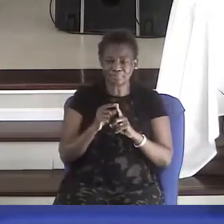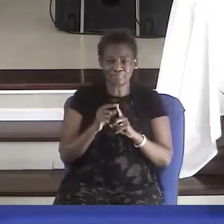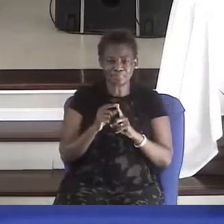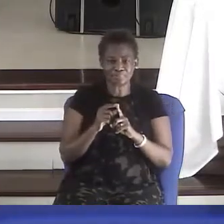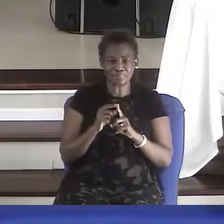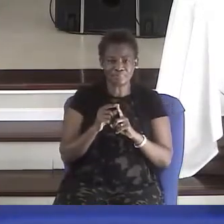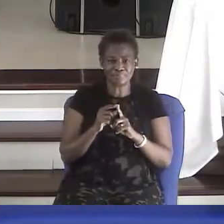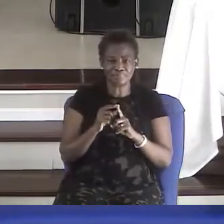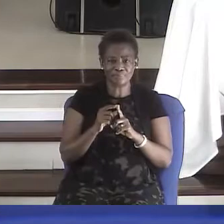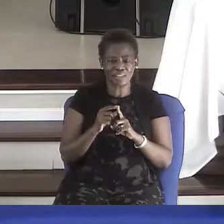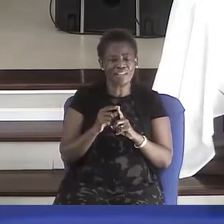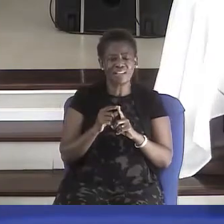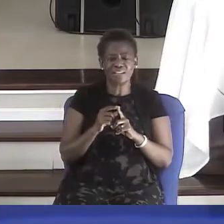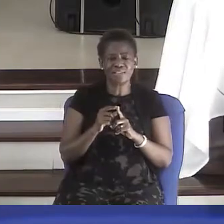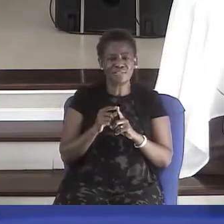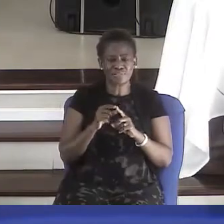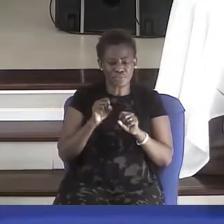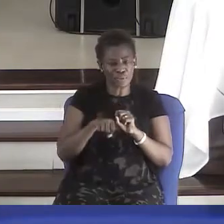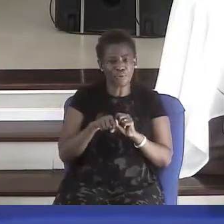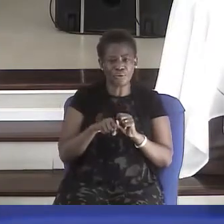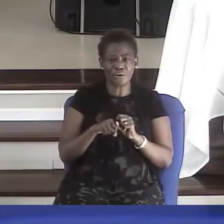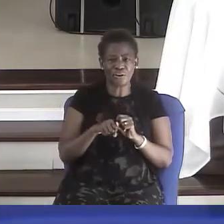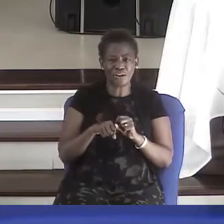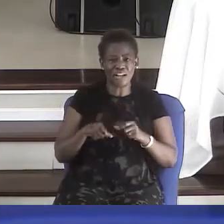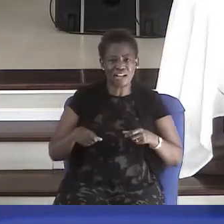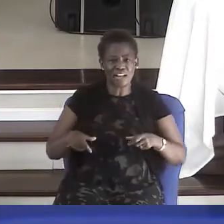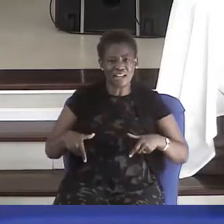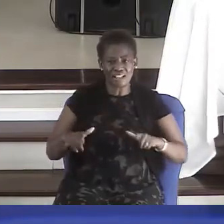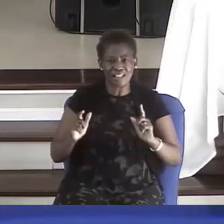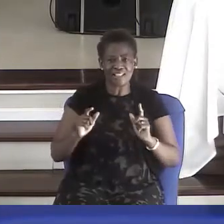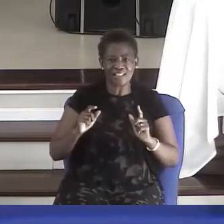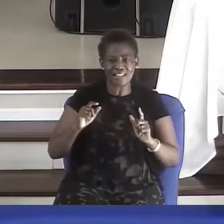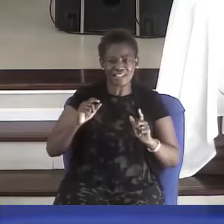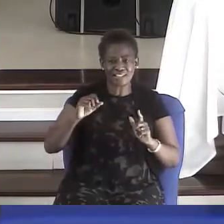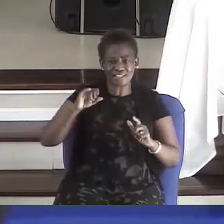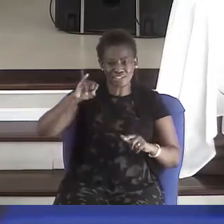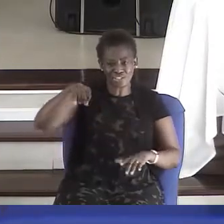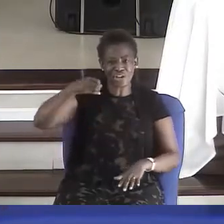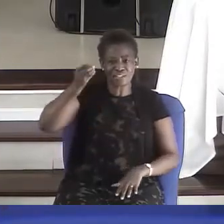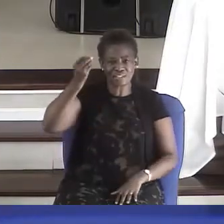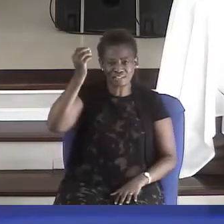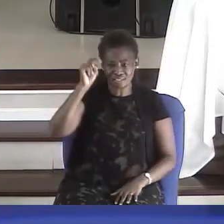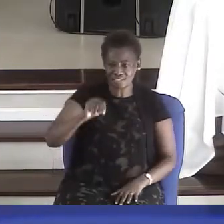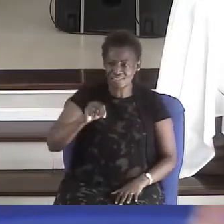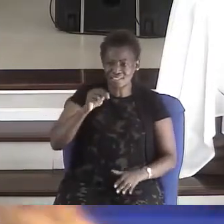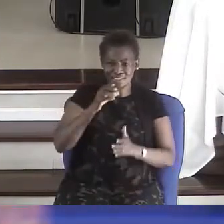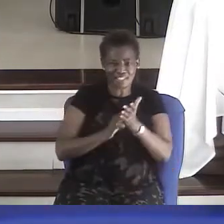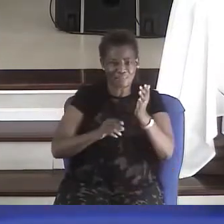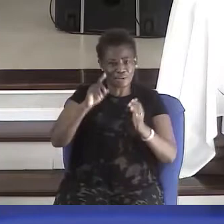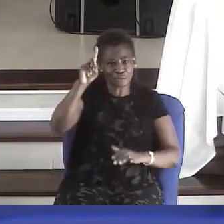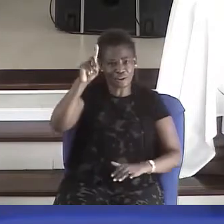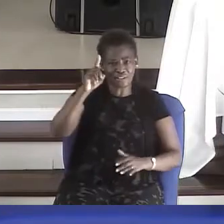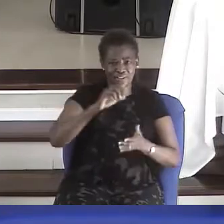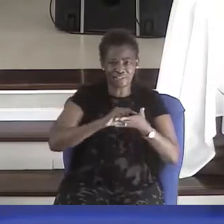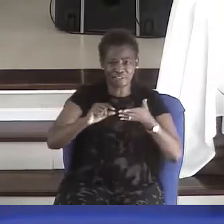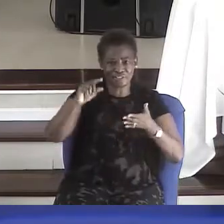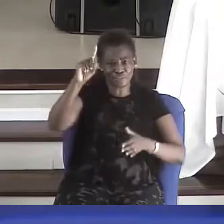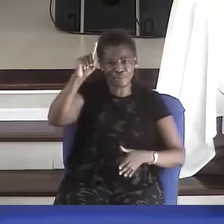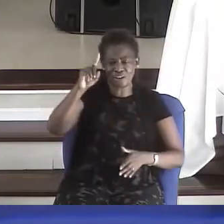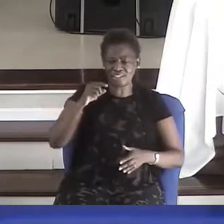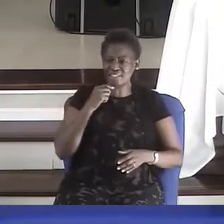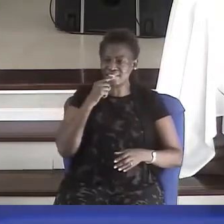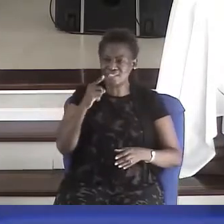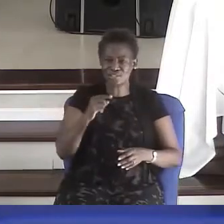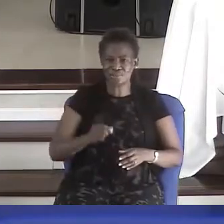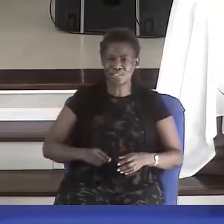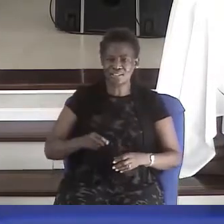let John tell you. John 1:1. Do you remember that verse, St. John? In the beginning was the word. What